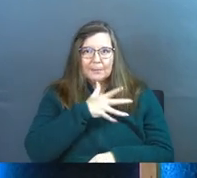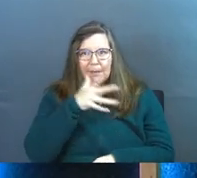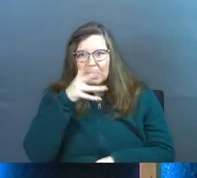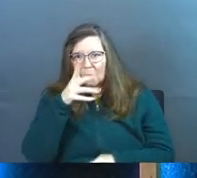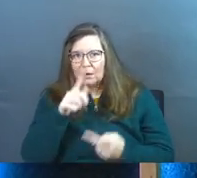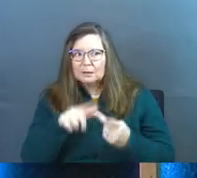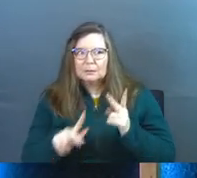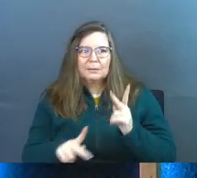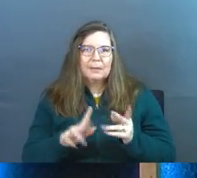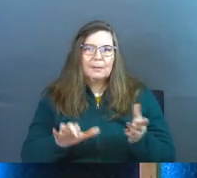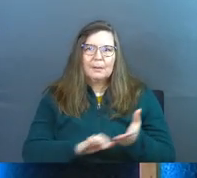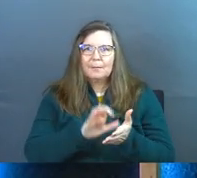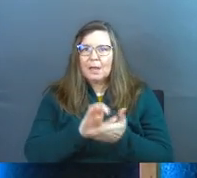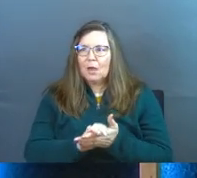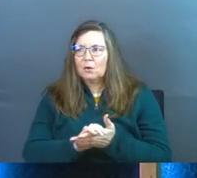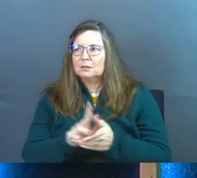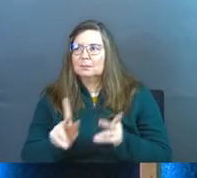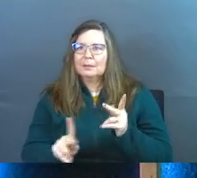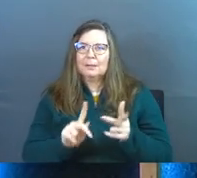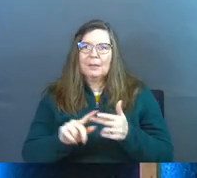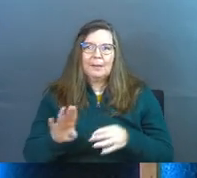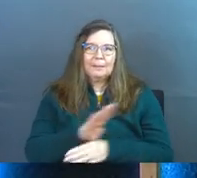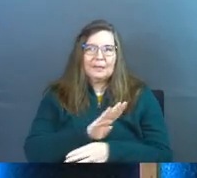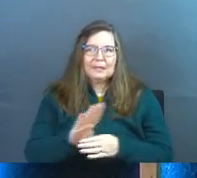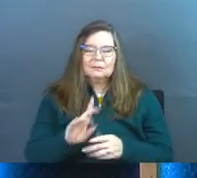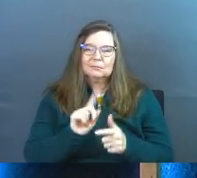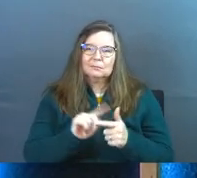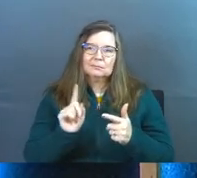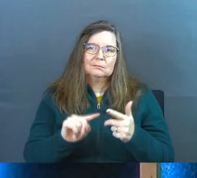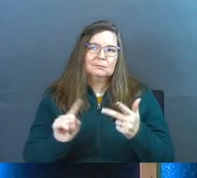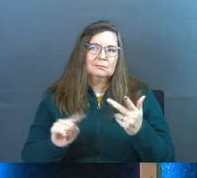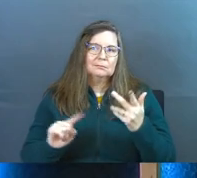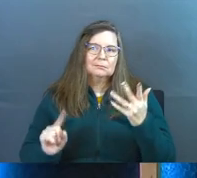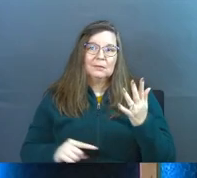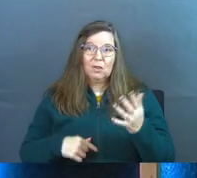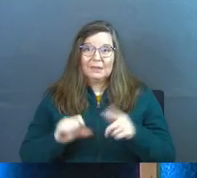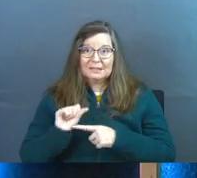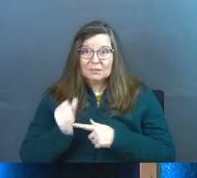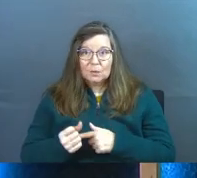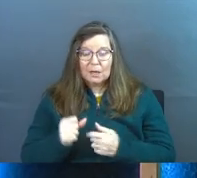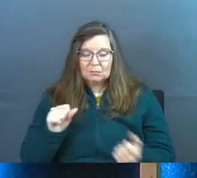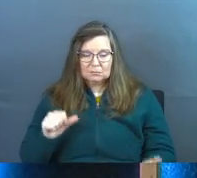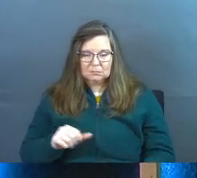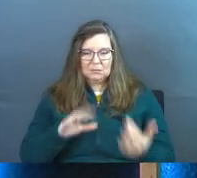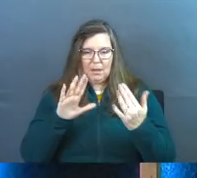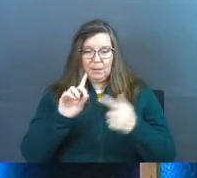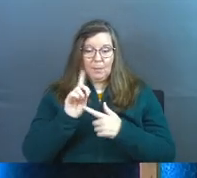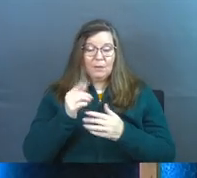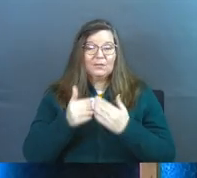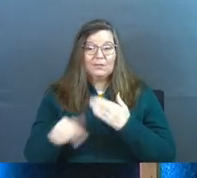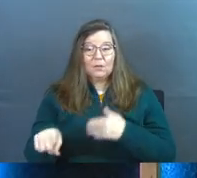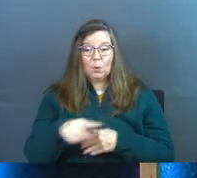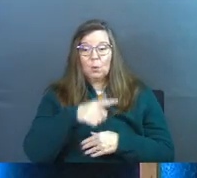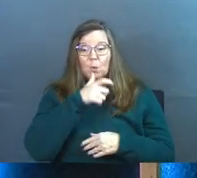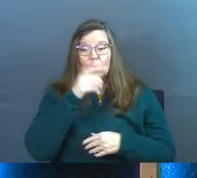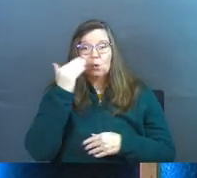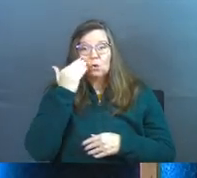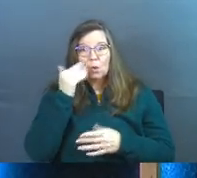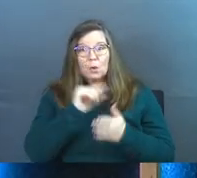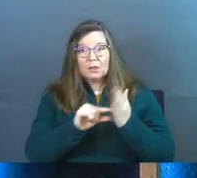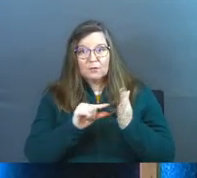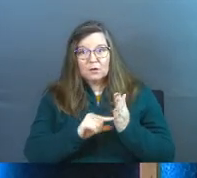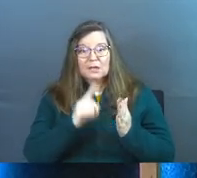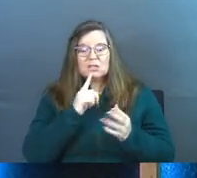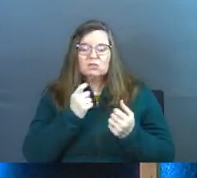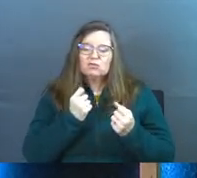Parents, people in marriages, people at business. In all your situations, you come into these moments. And even those of you who know the